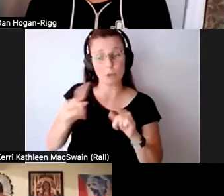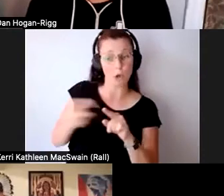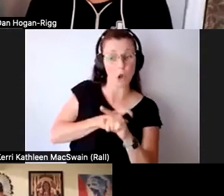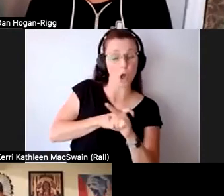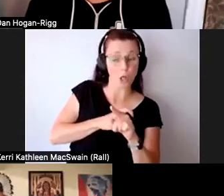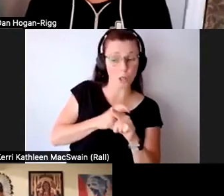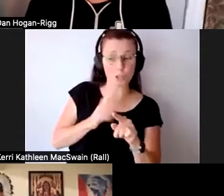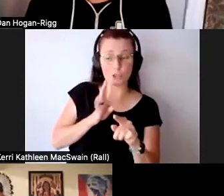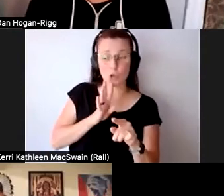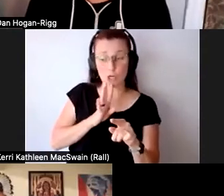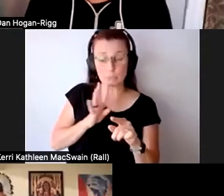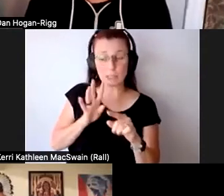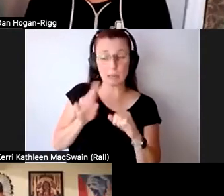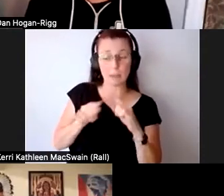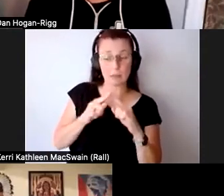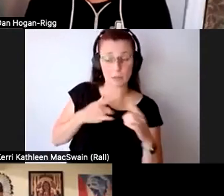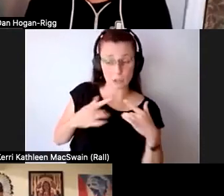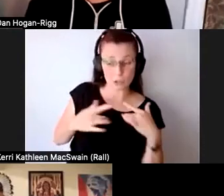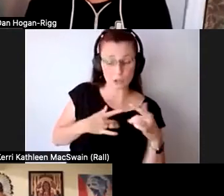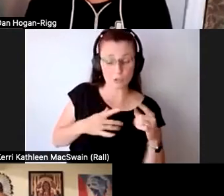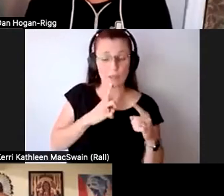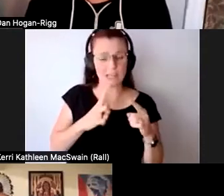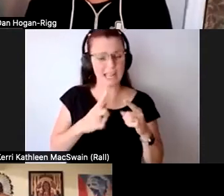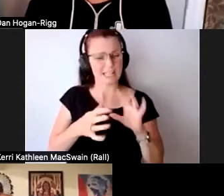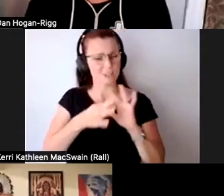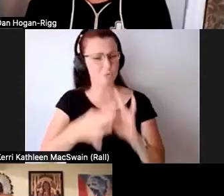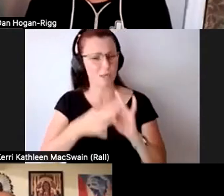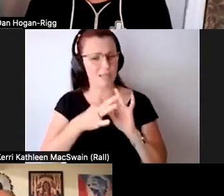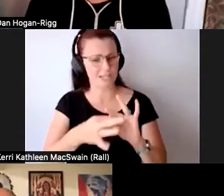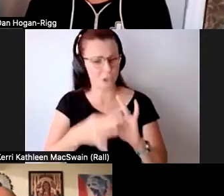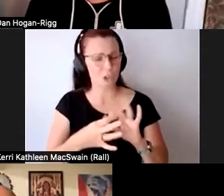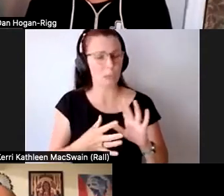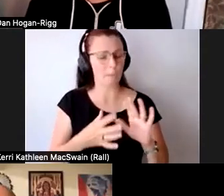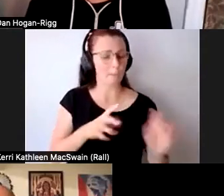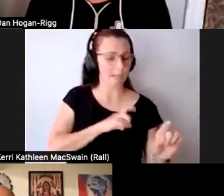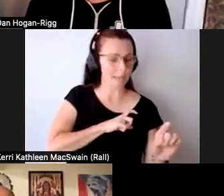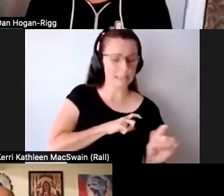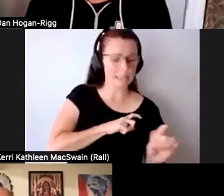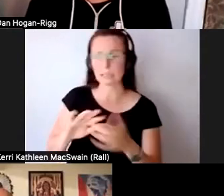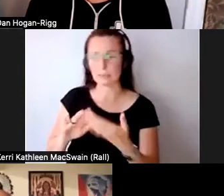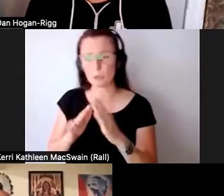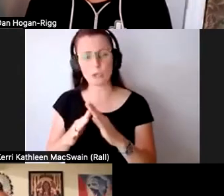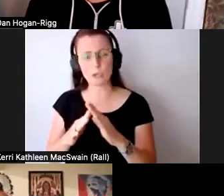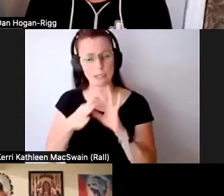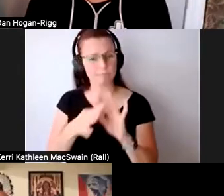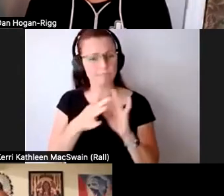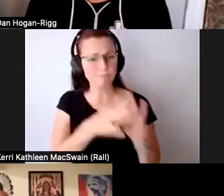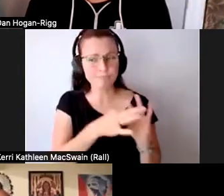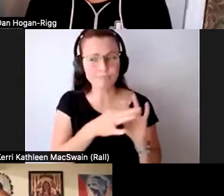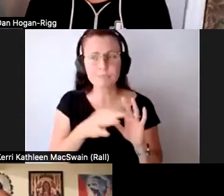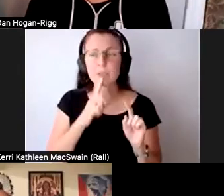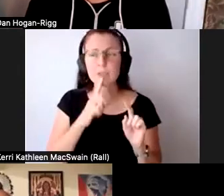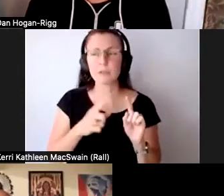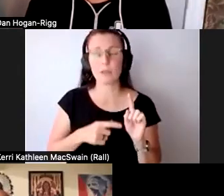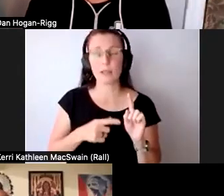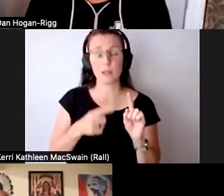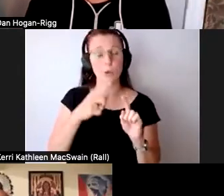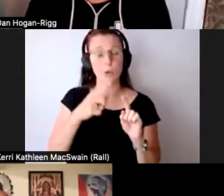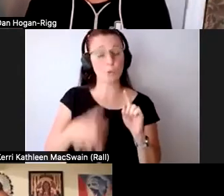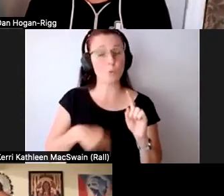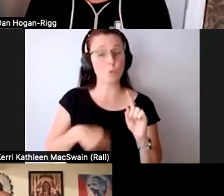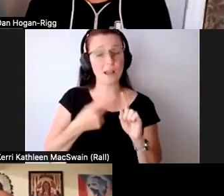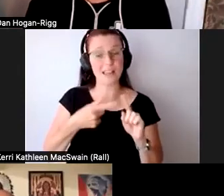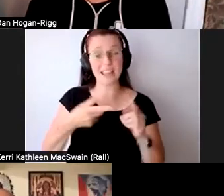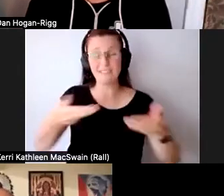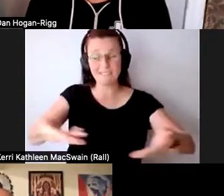the organization, the local police department, and the community. When you open, not if, when you open, you invite the community in. Let them see